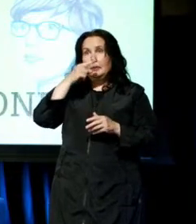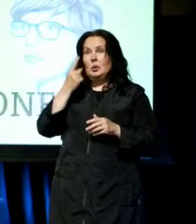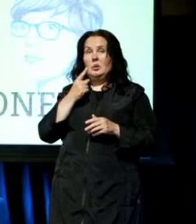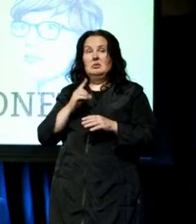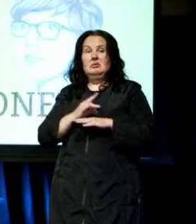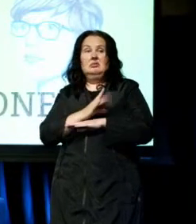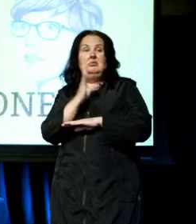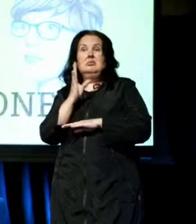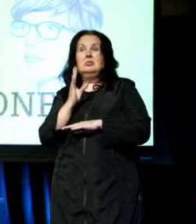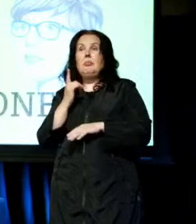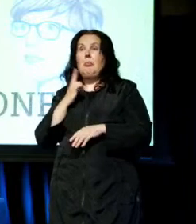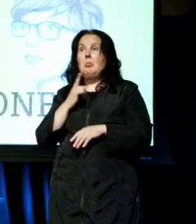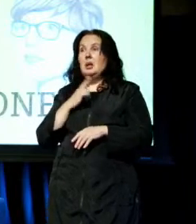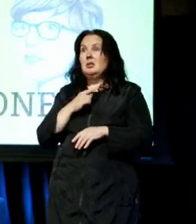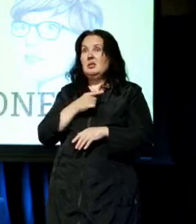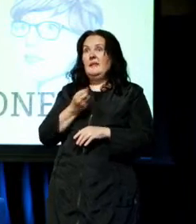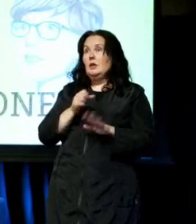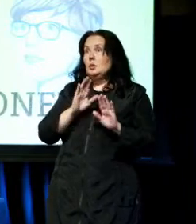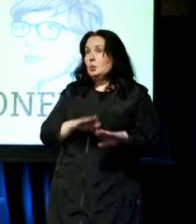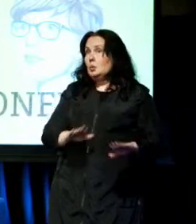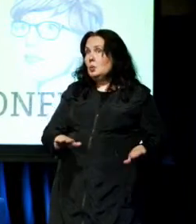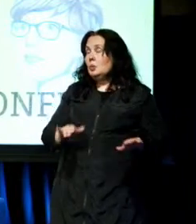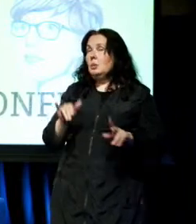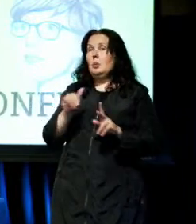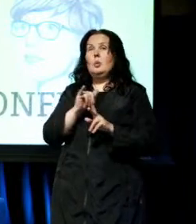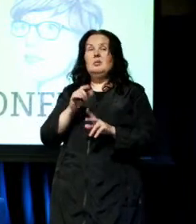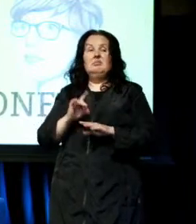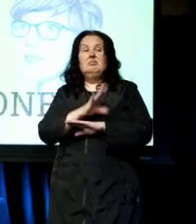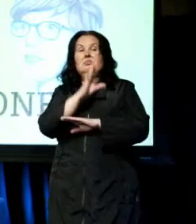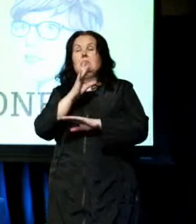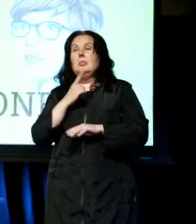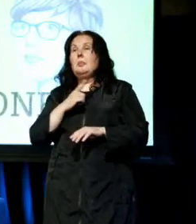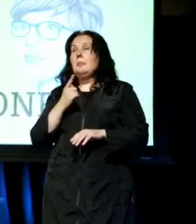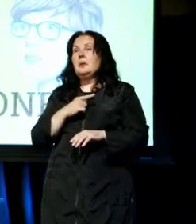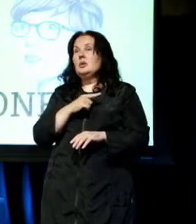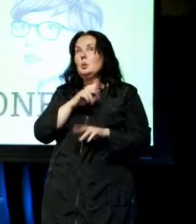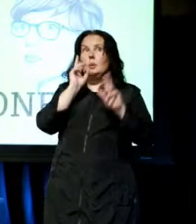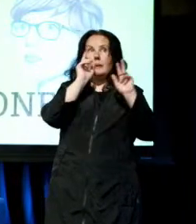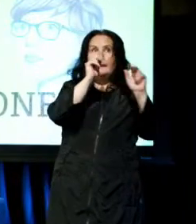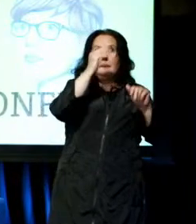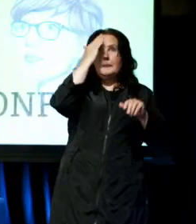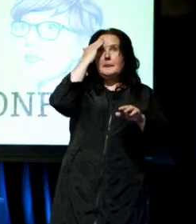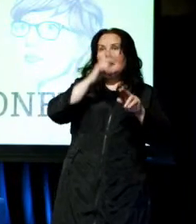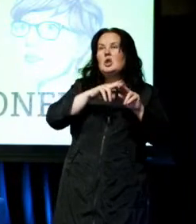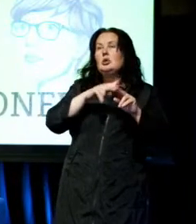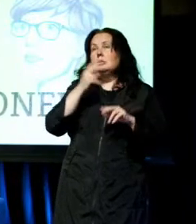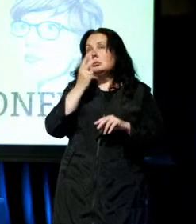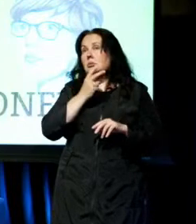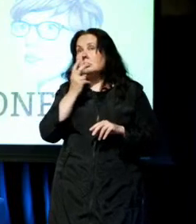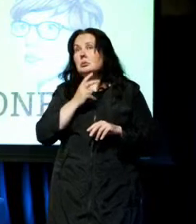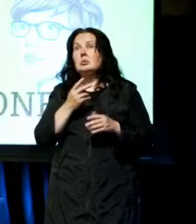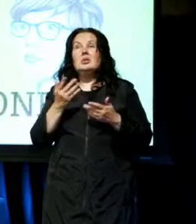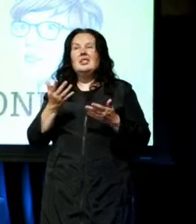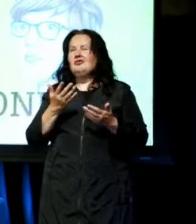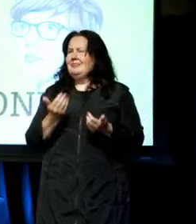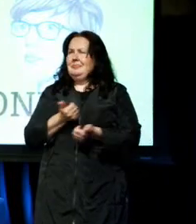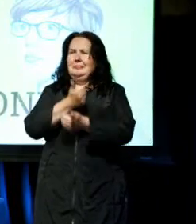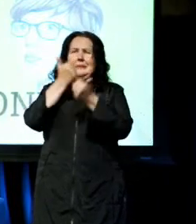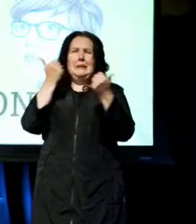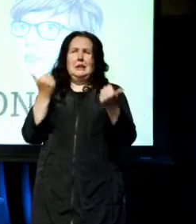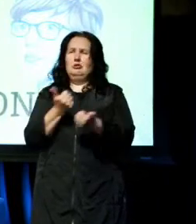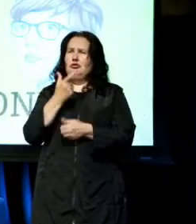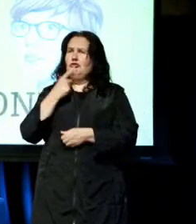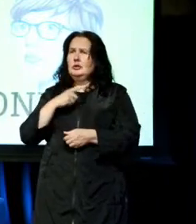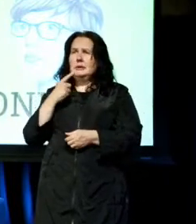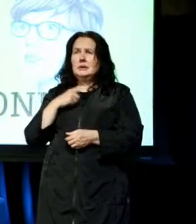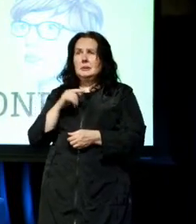the industry because, you know, because of kids or because they're looking after their parents or because, you know, there are lots of reasons why you might